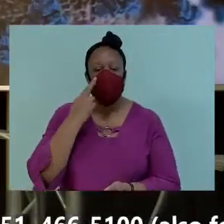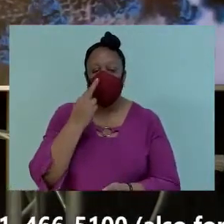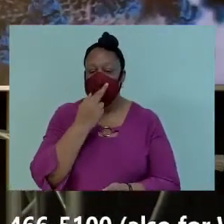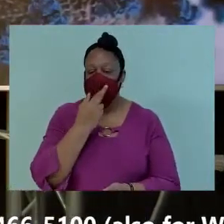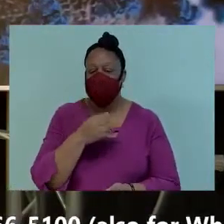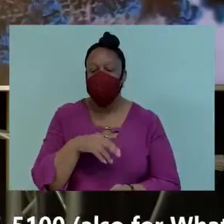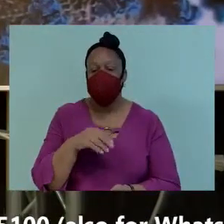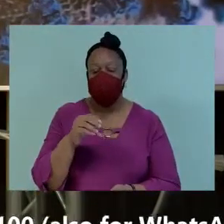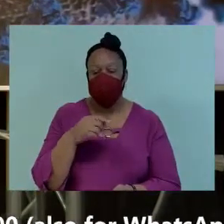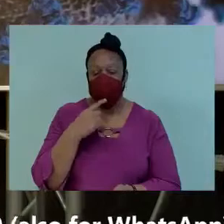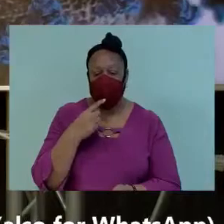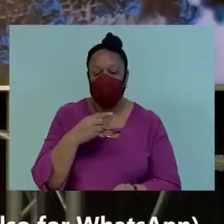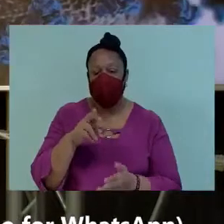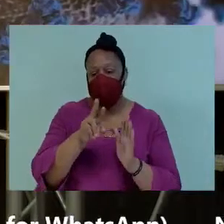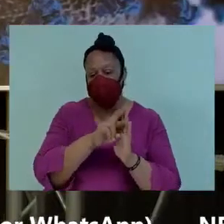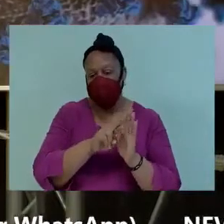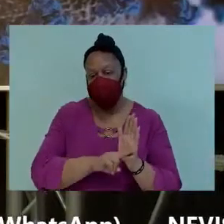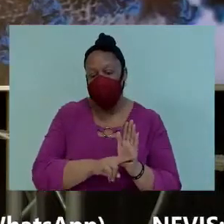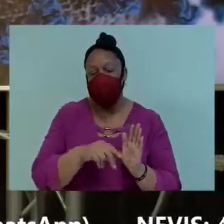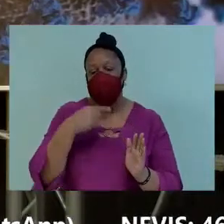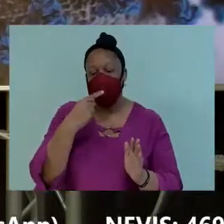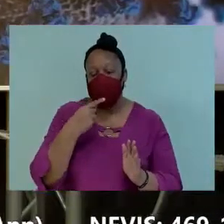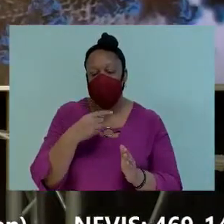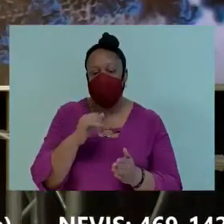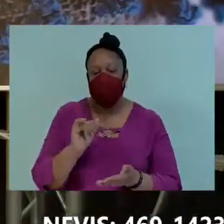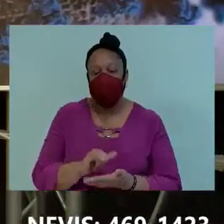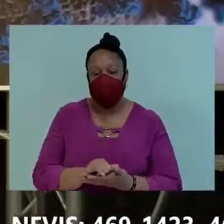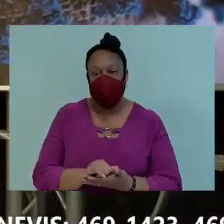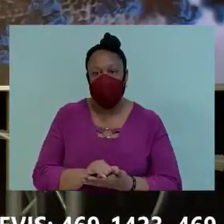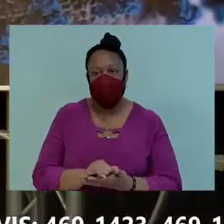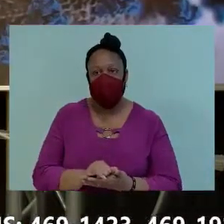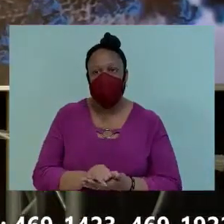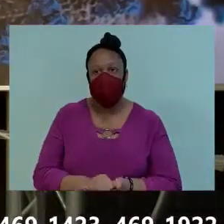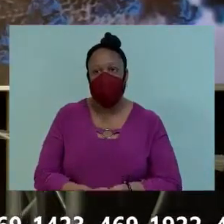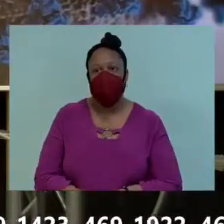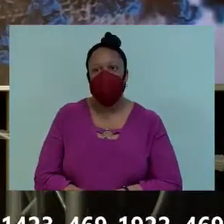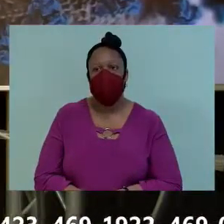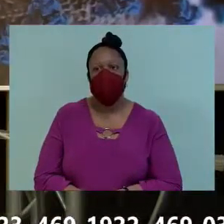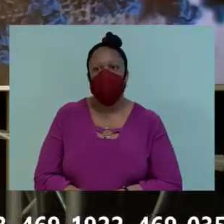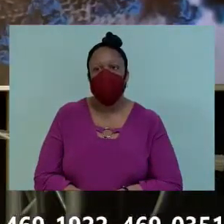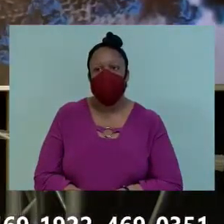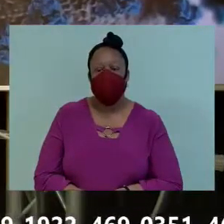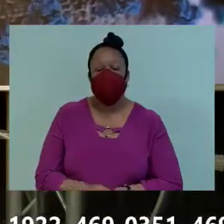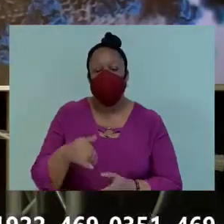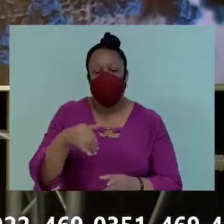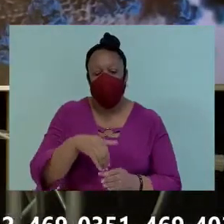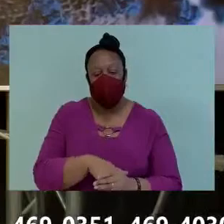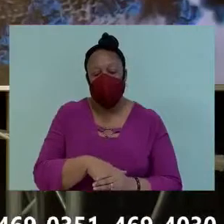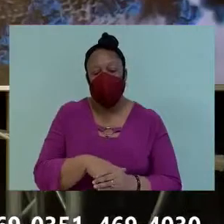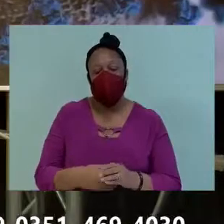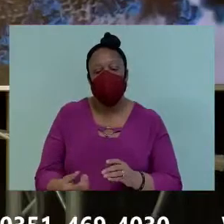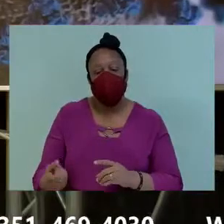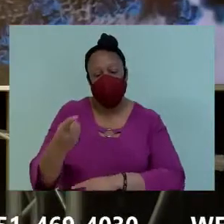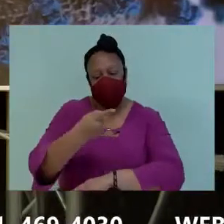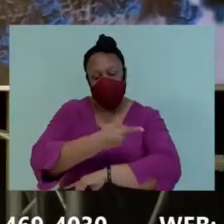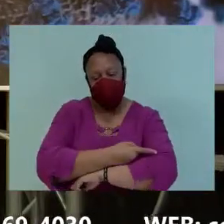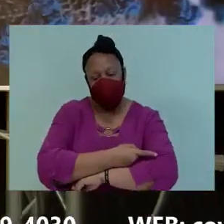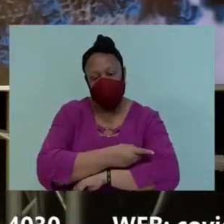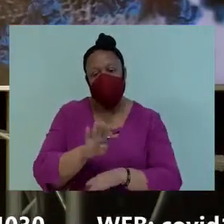Regulation 16, Sub-Regulation 13, where it states, during a day of limited